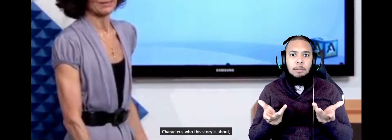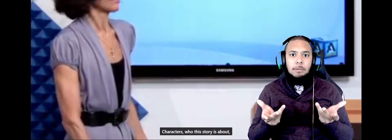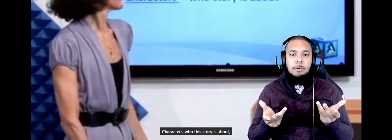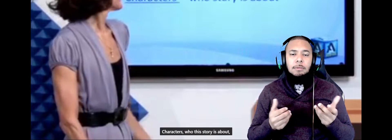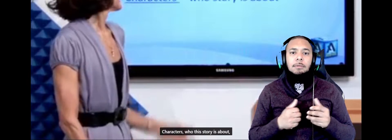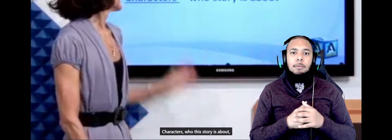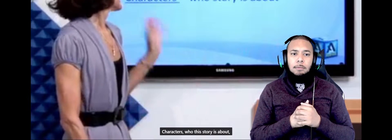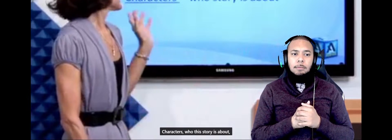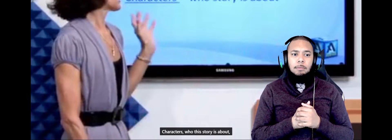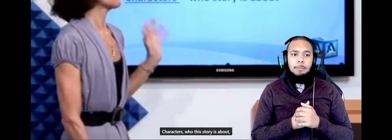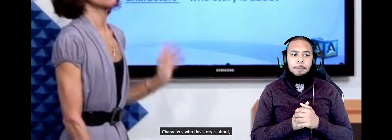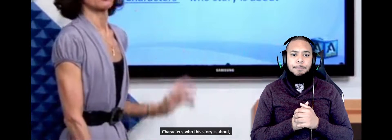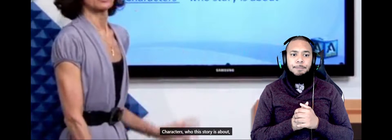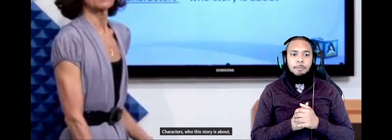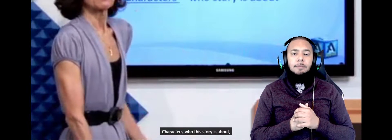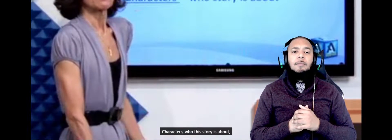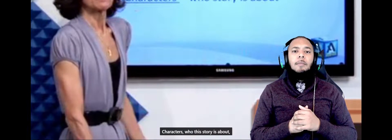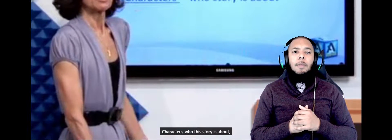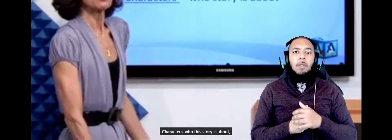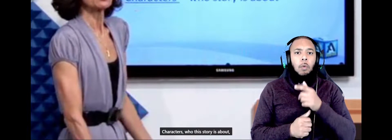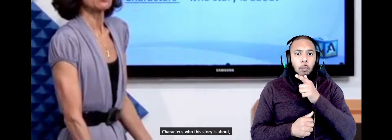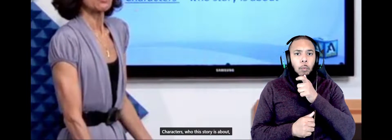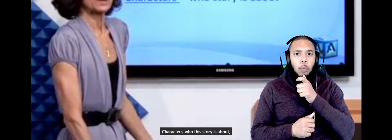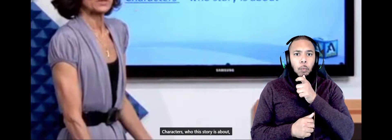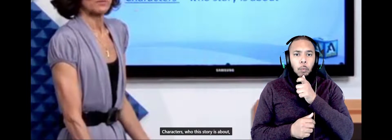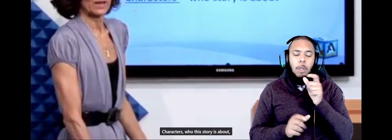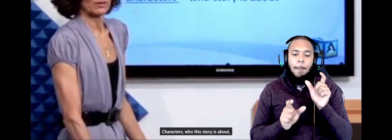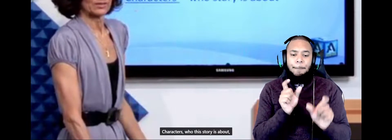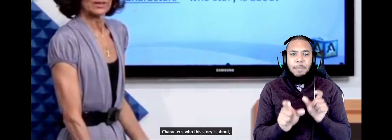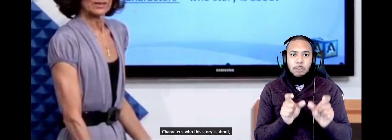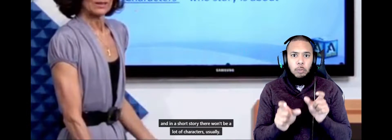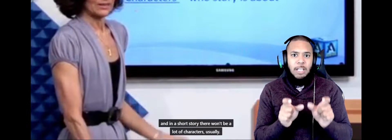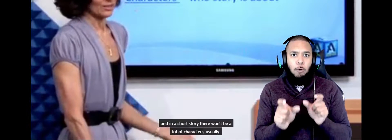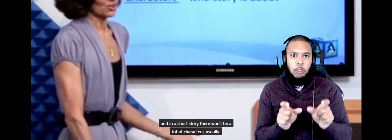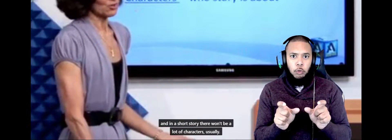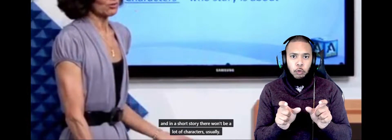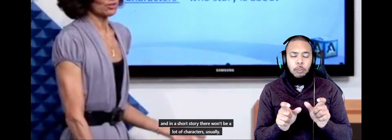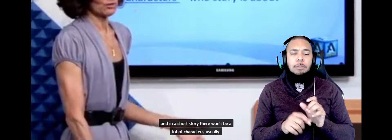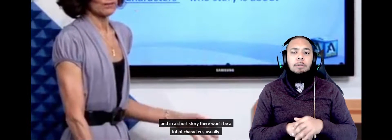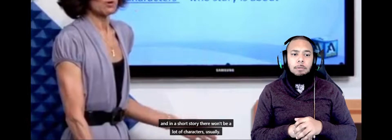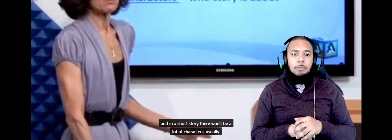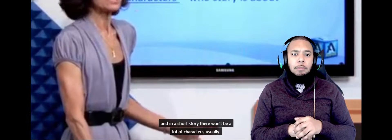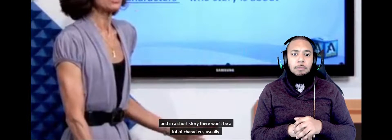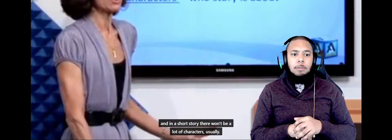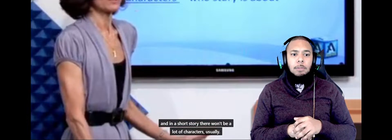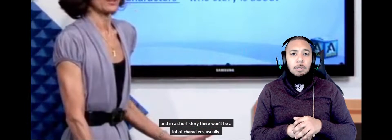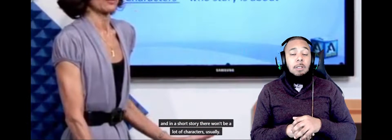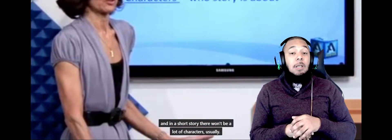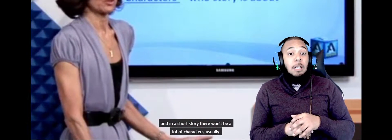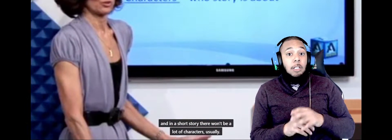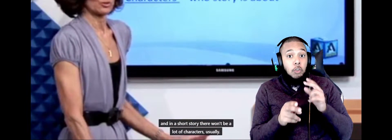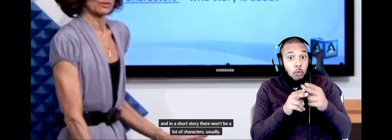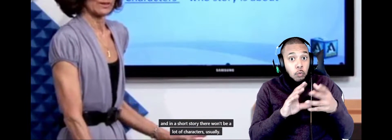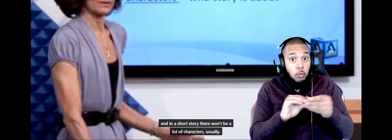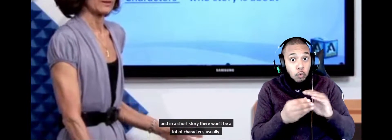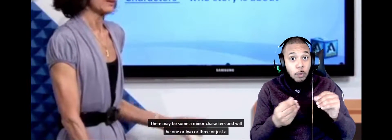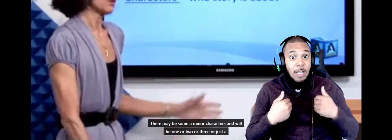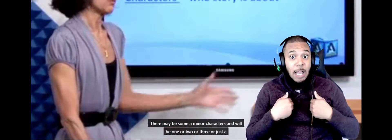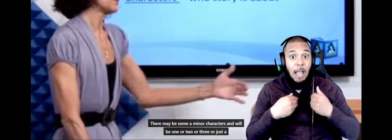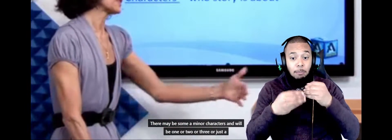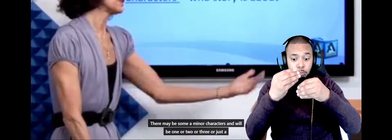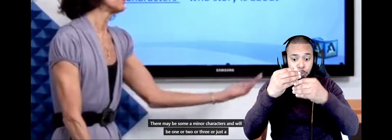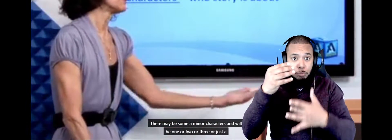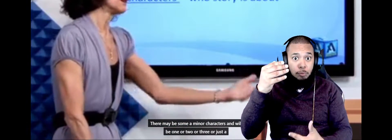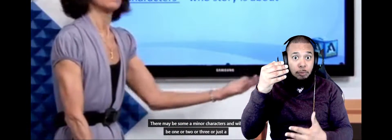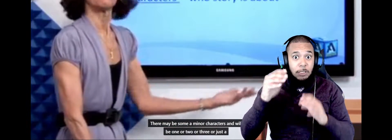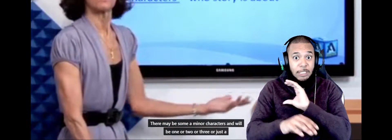story. Characters, who the story is about. And in a short story, there won't be a lot of characters usually. There